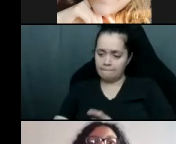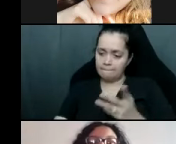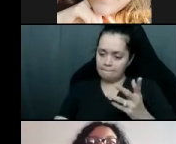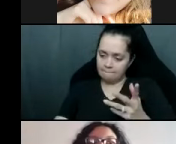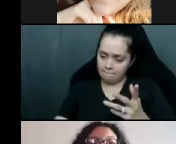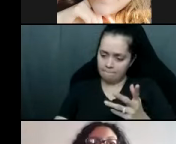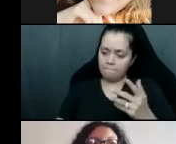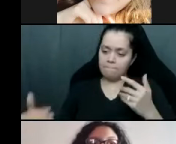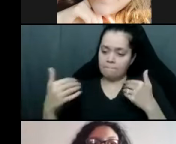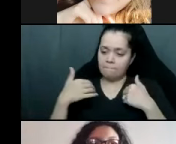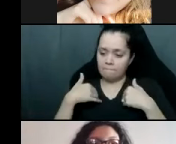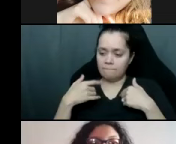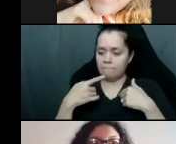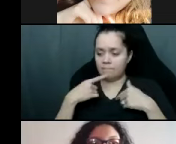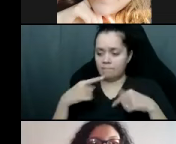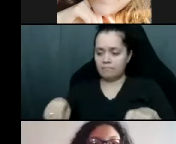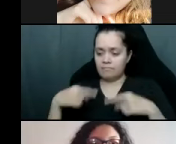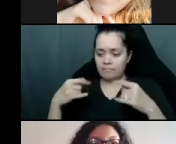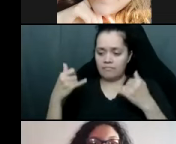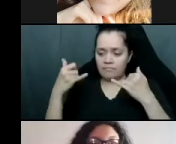an argument that modern